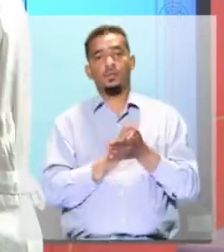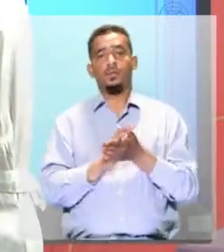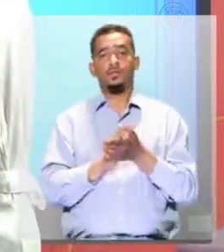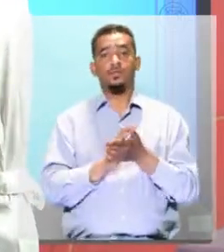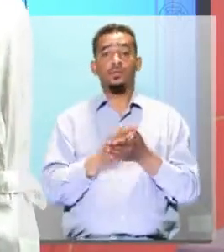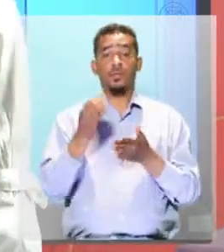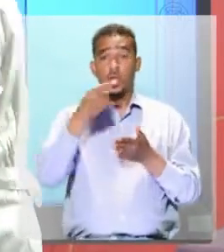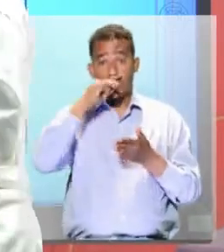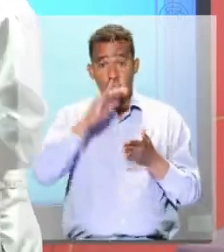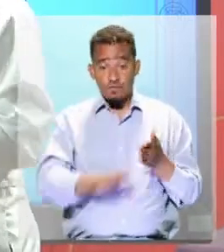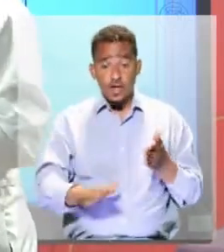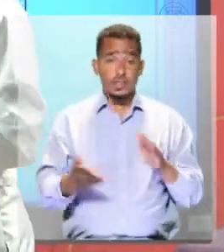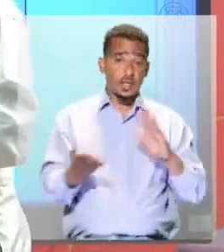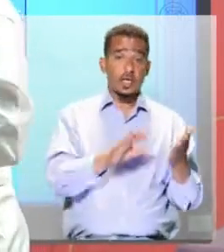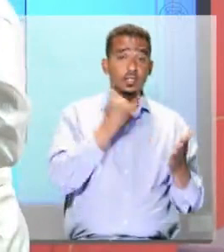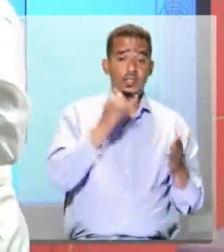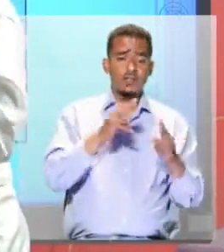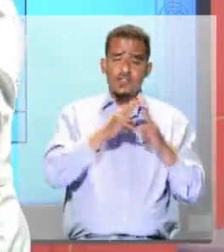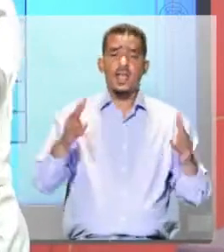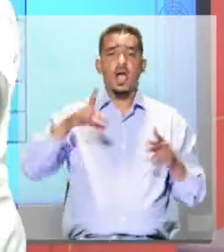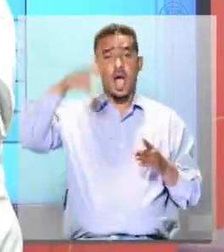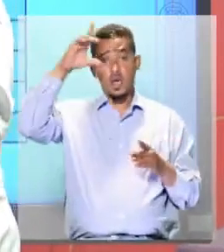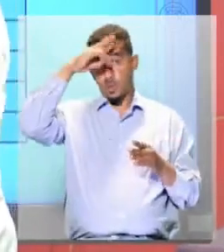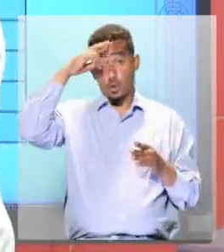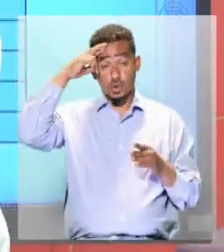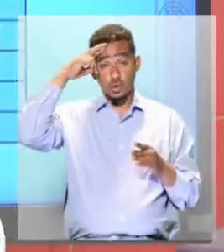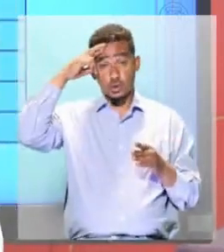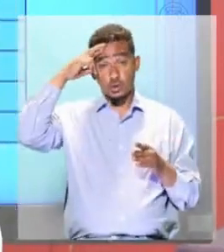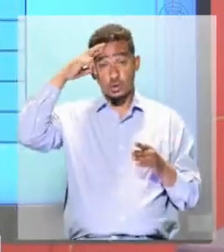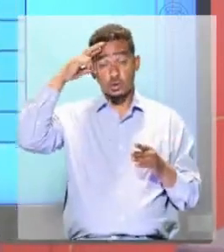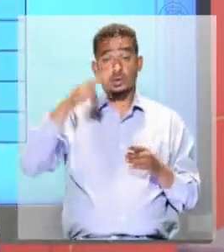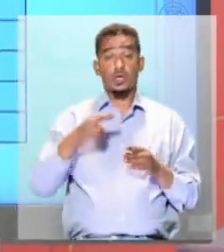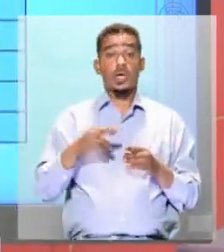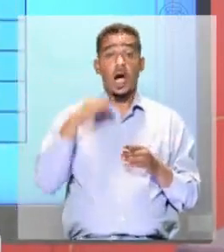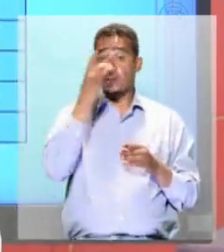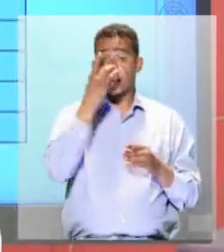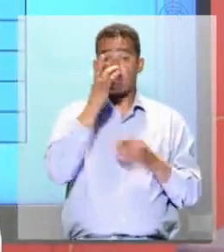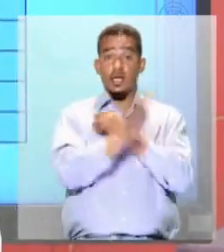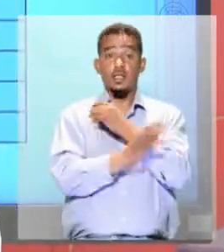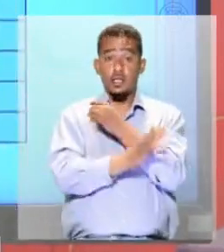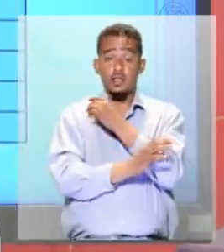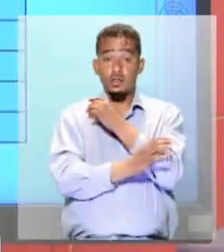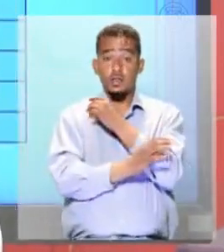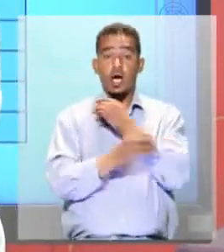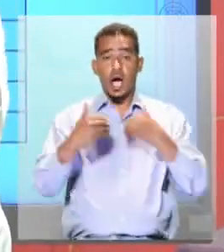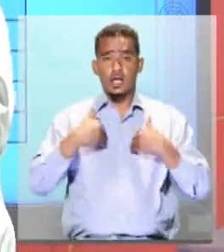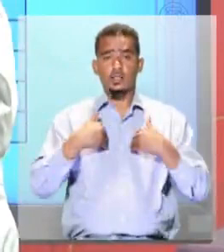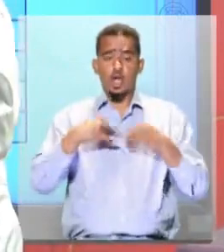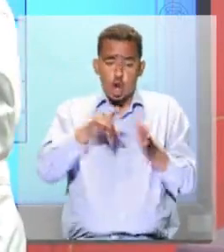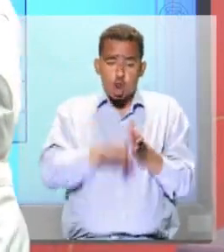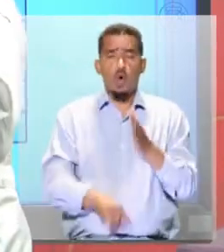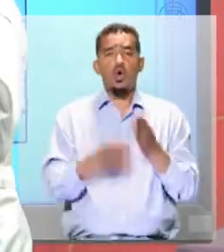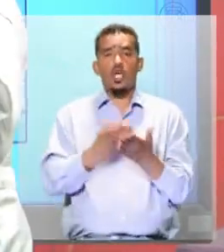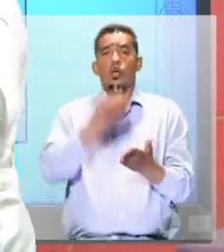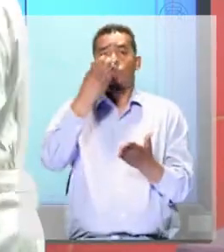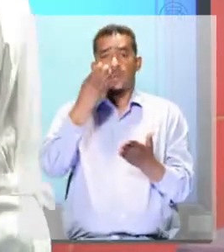The infant days in Africa, it is very high because African countries have low economic